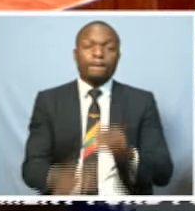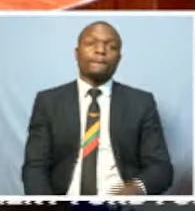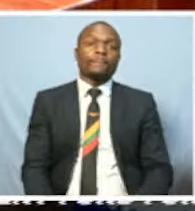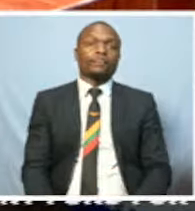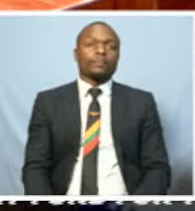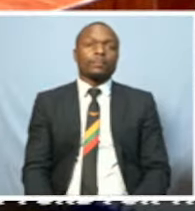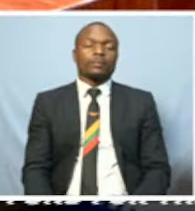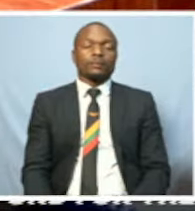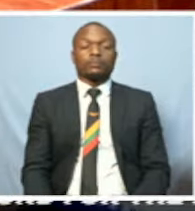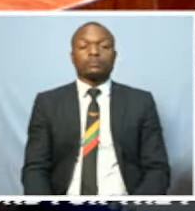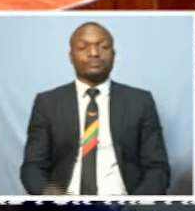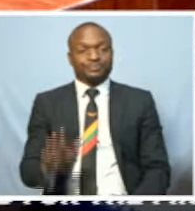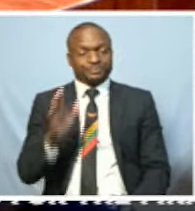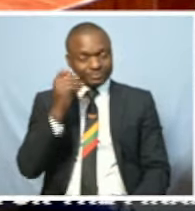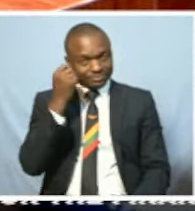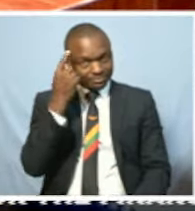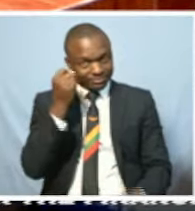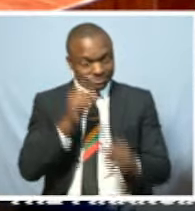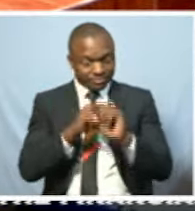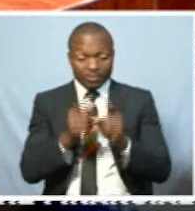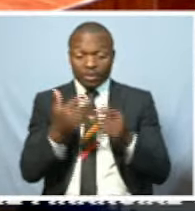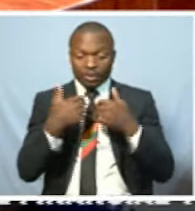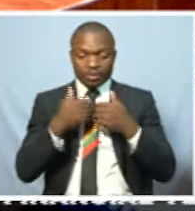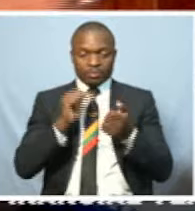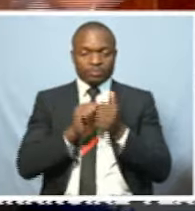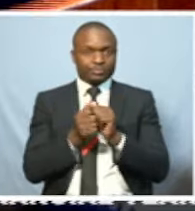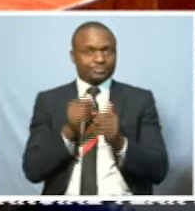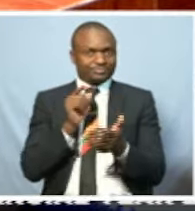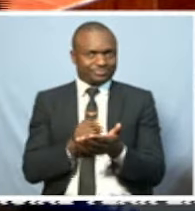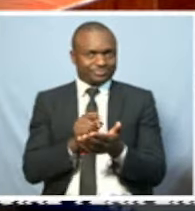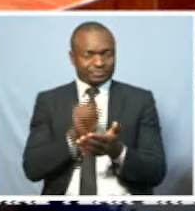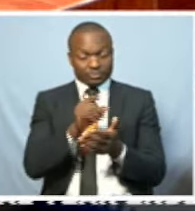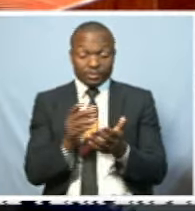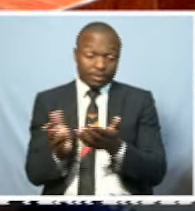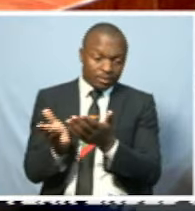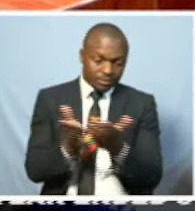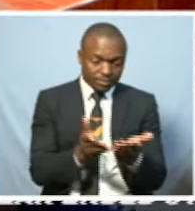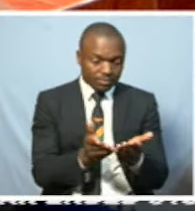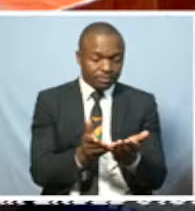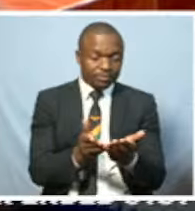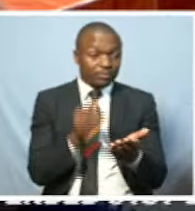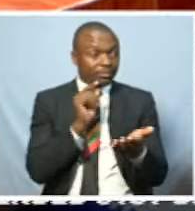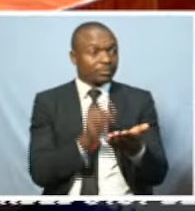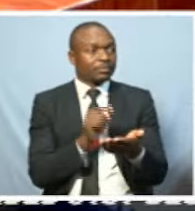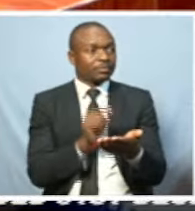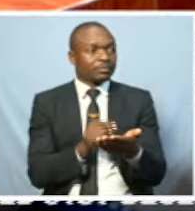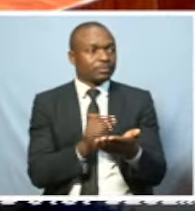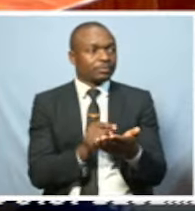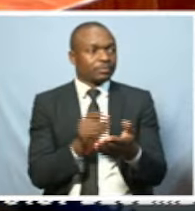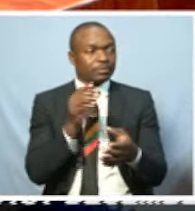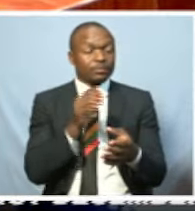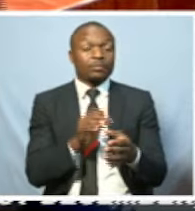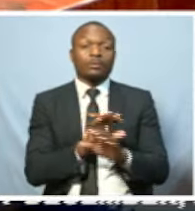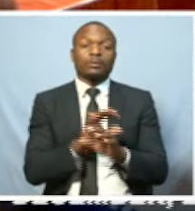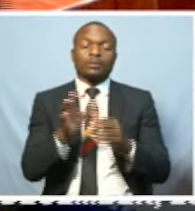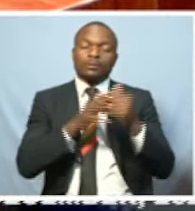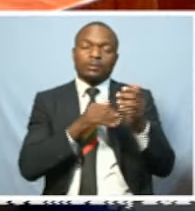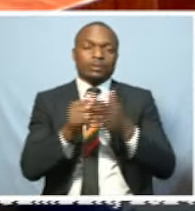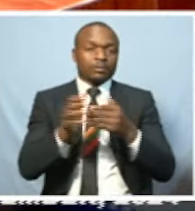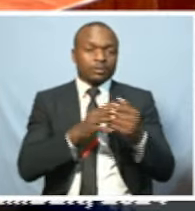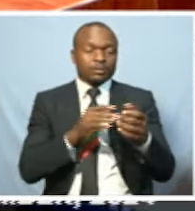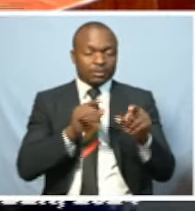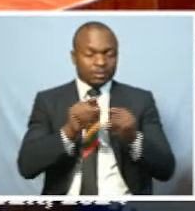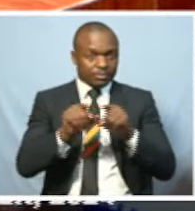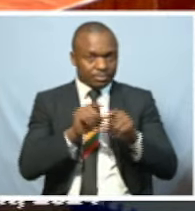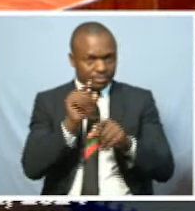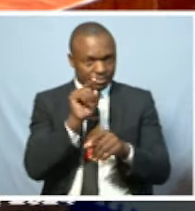much privy to, but we have a problem here. You bring, and this was simplified bidding. It is you,